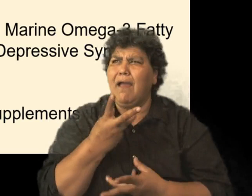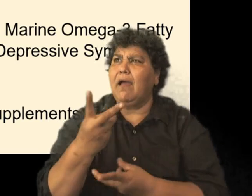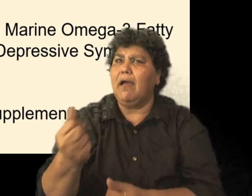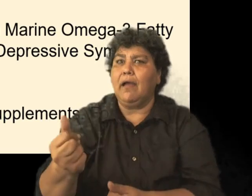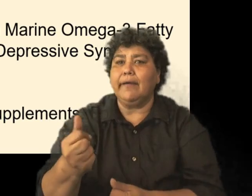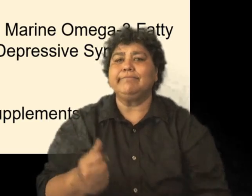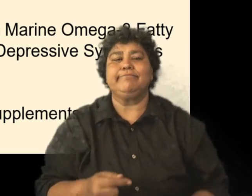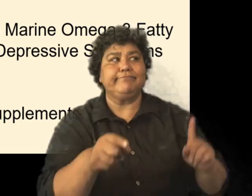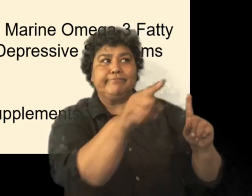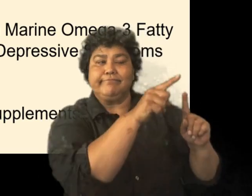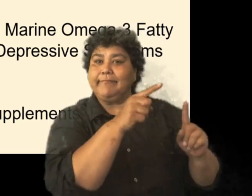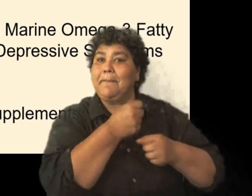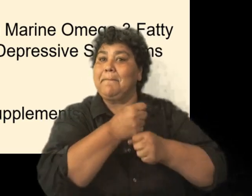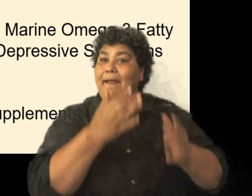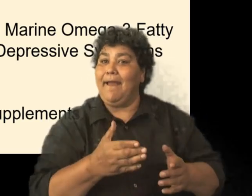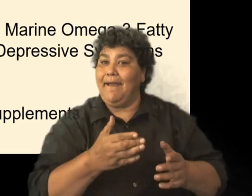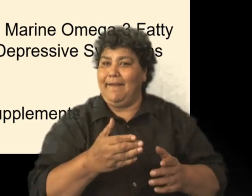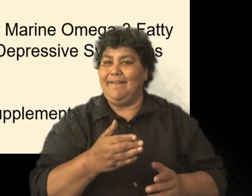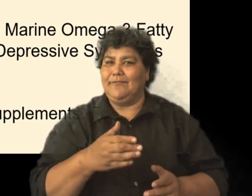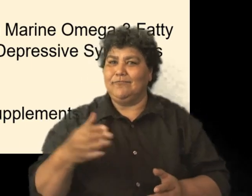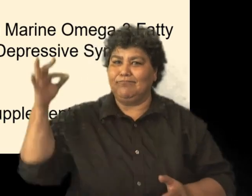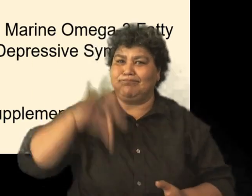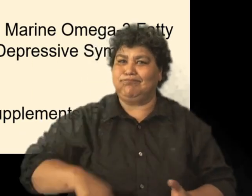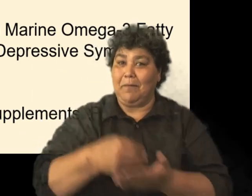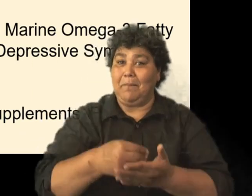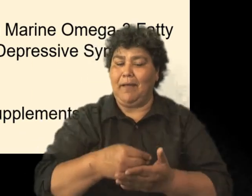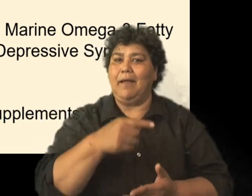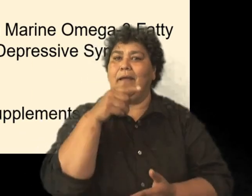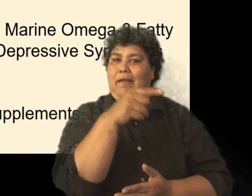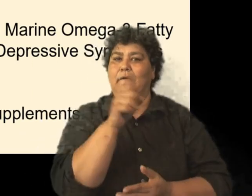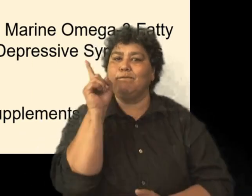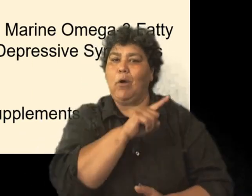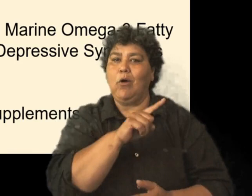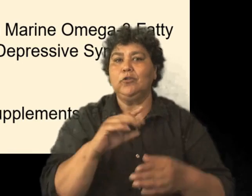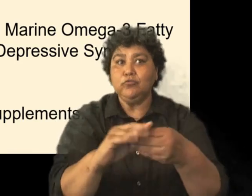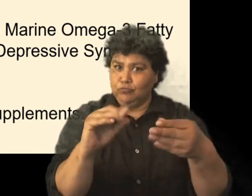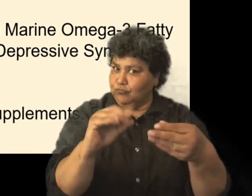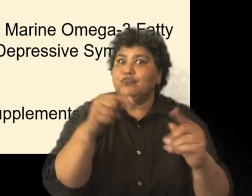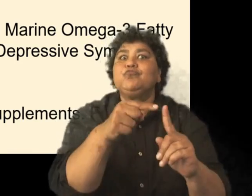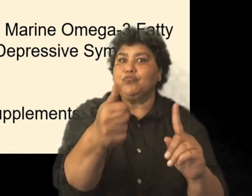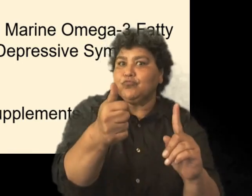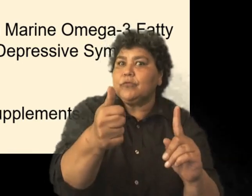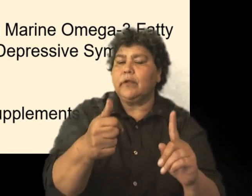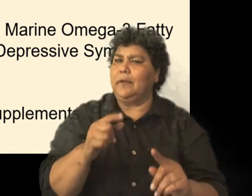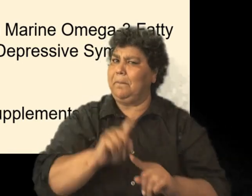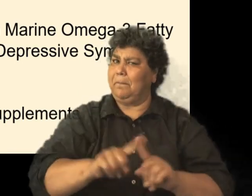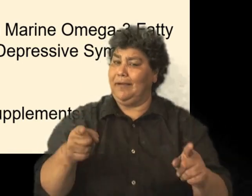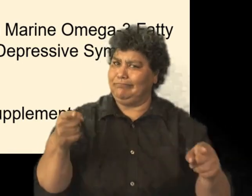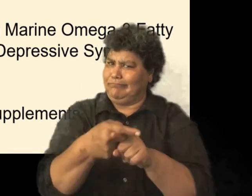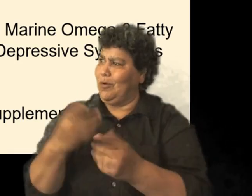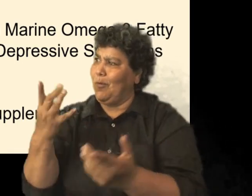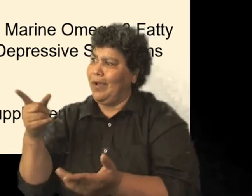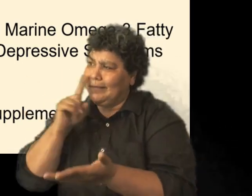profits falsely contradicts scientific studies, and consumers, who are conditioned to think of vitamins and supplements